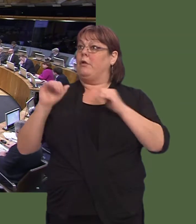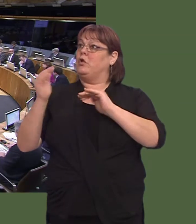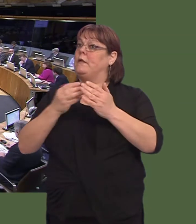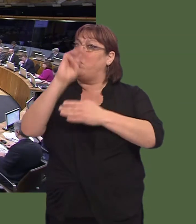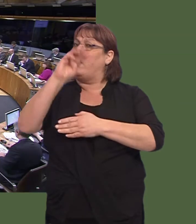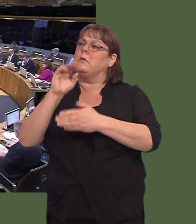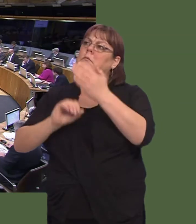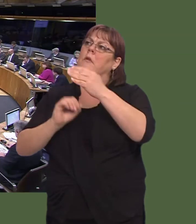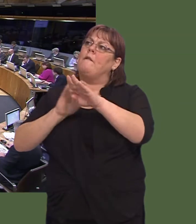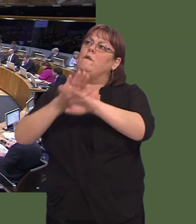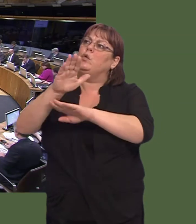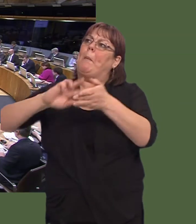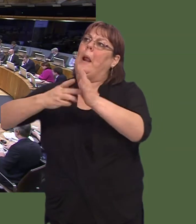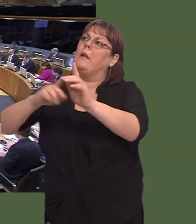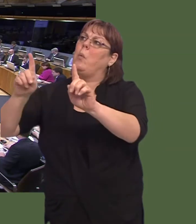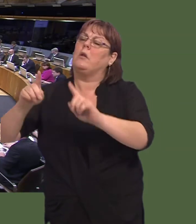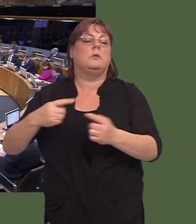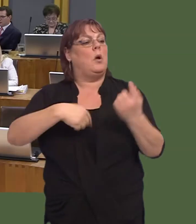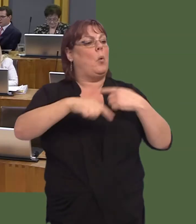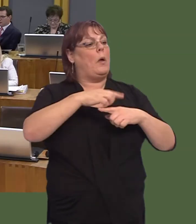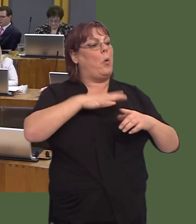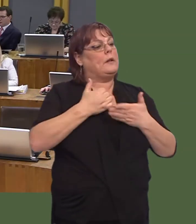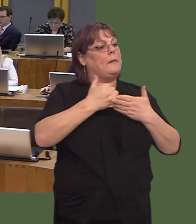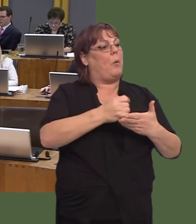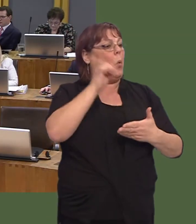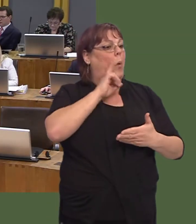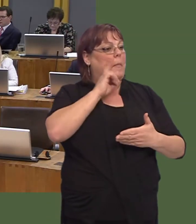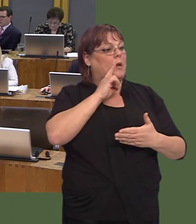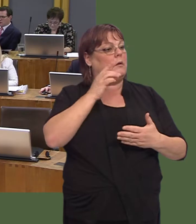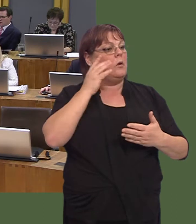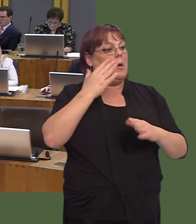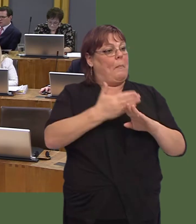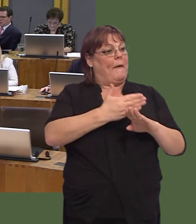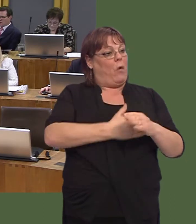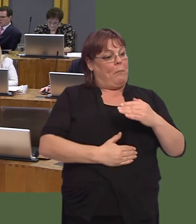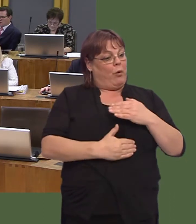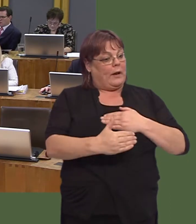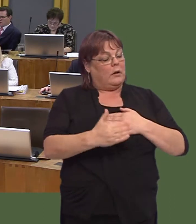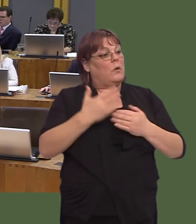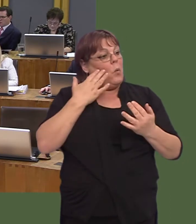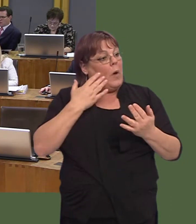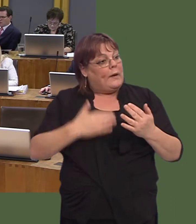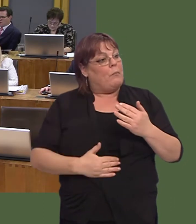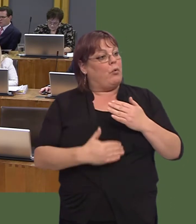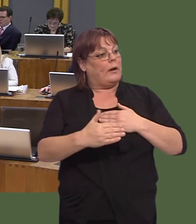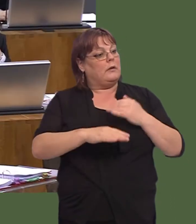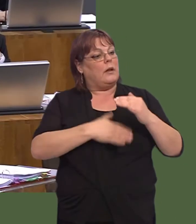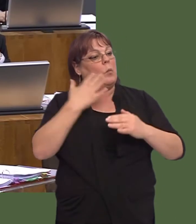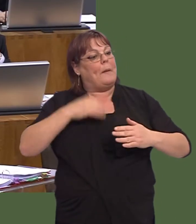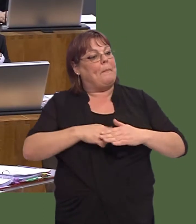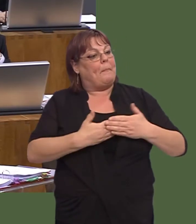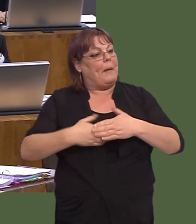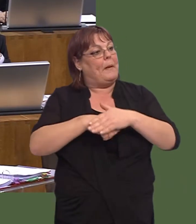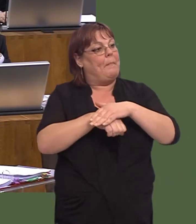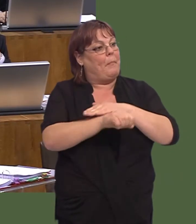Yes, the Welsh Government is committed to supporting mental well-being before, during and after pregnancy, as well as developing community perinatal mental health teams across